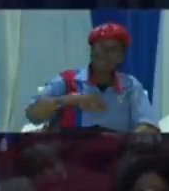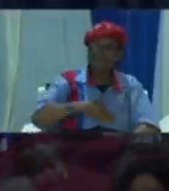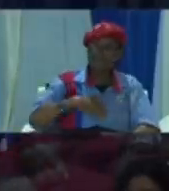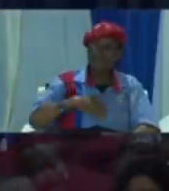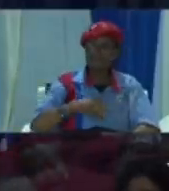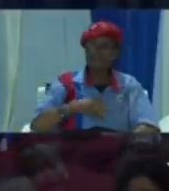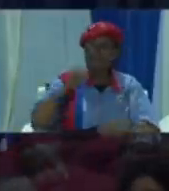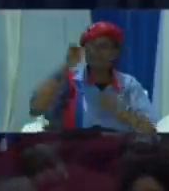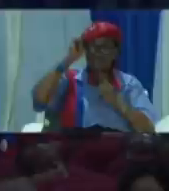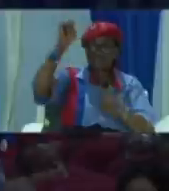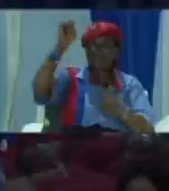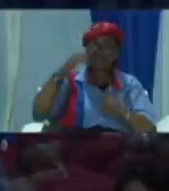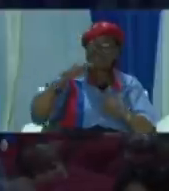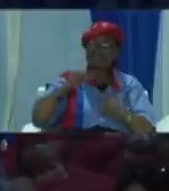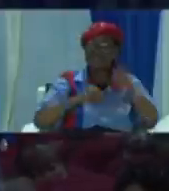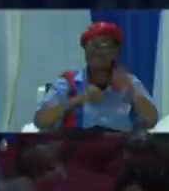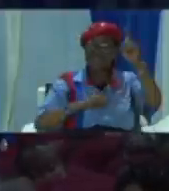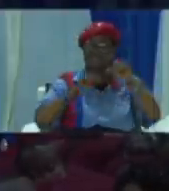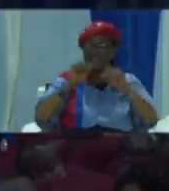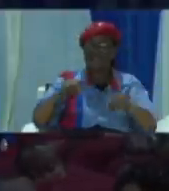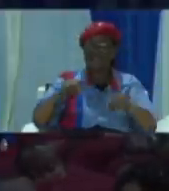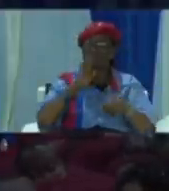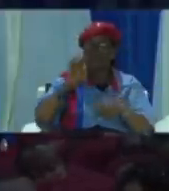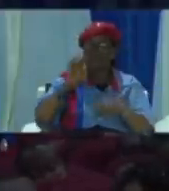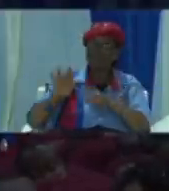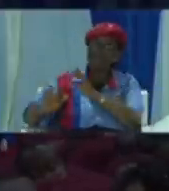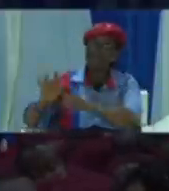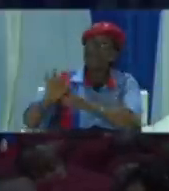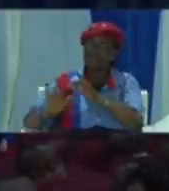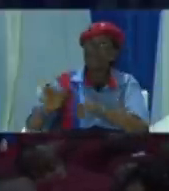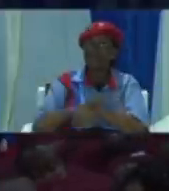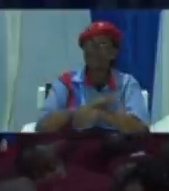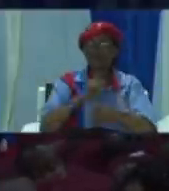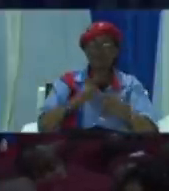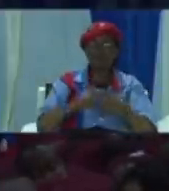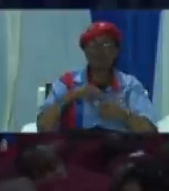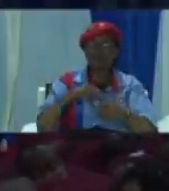He says, I will be merciful to whom I be merciful. I will